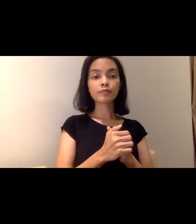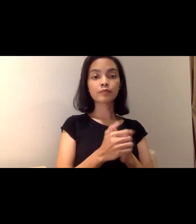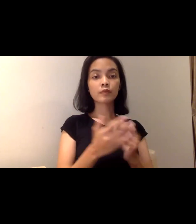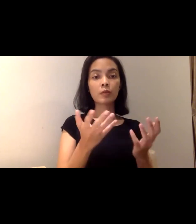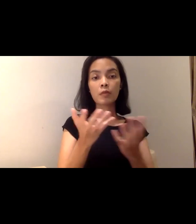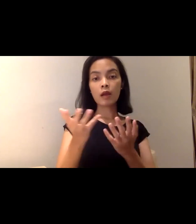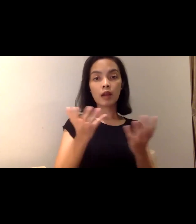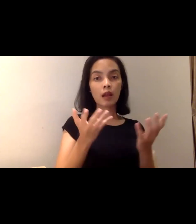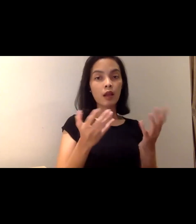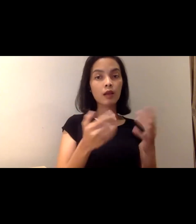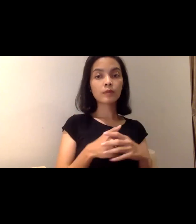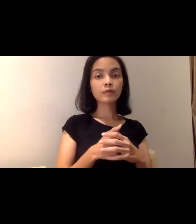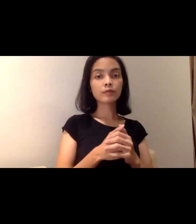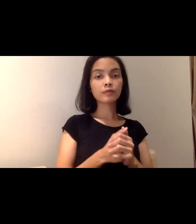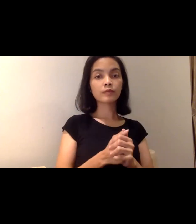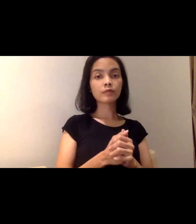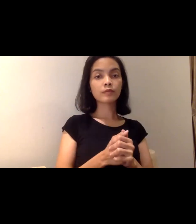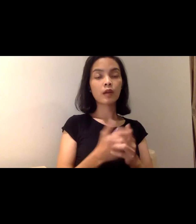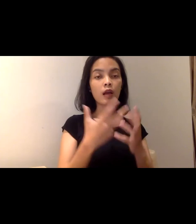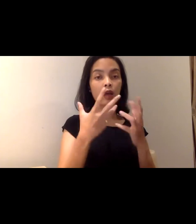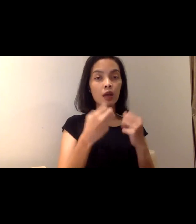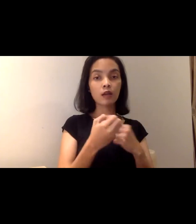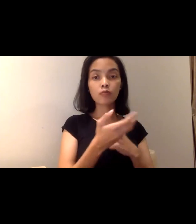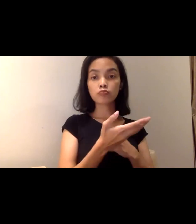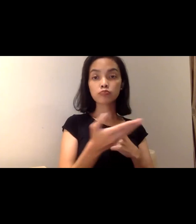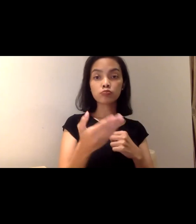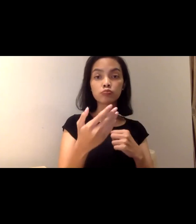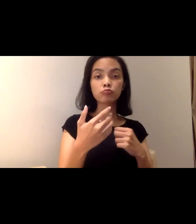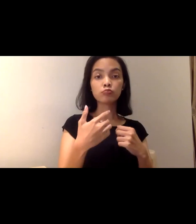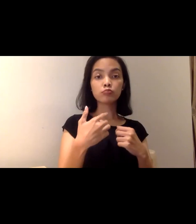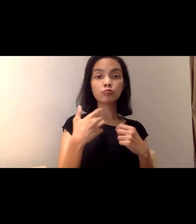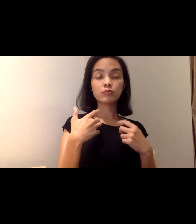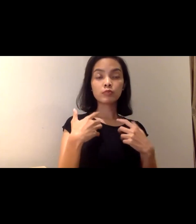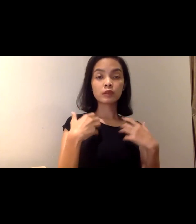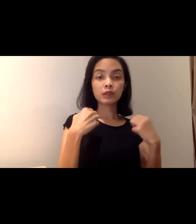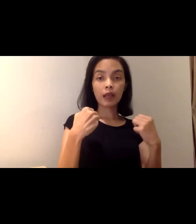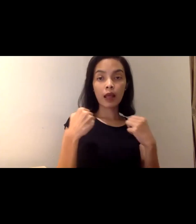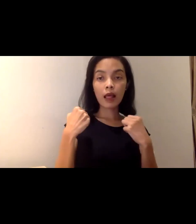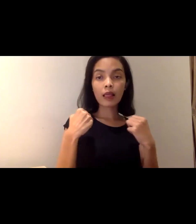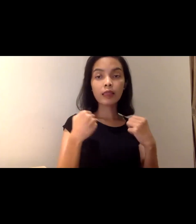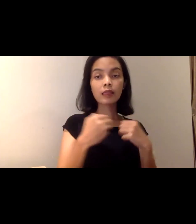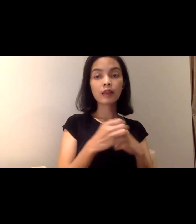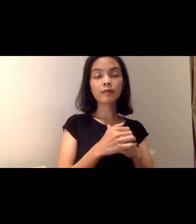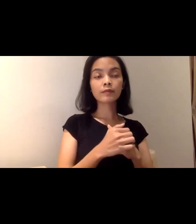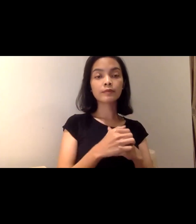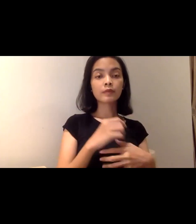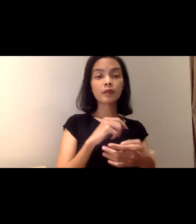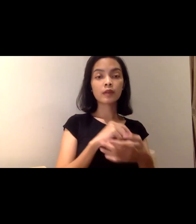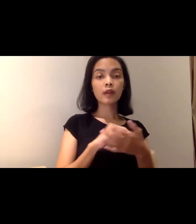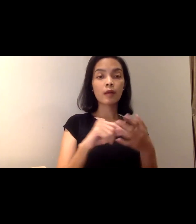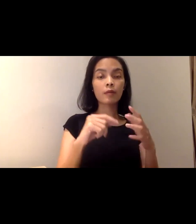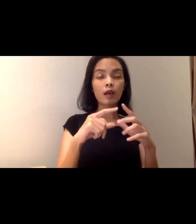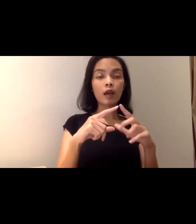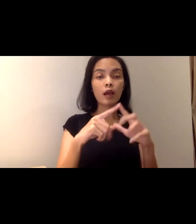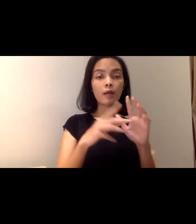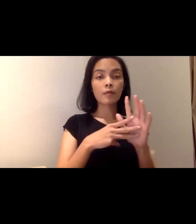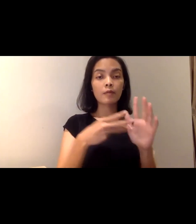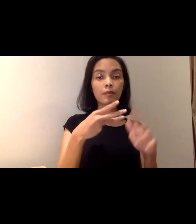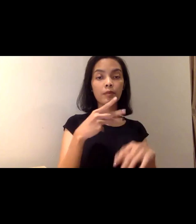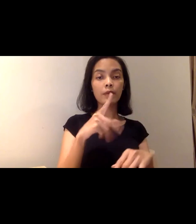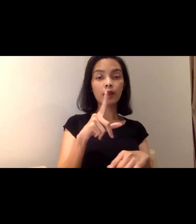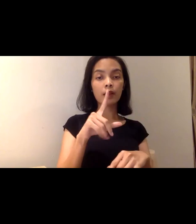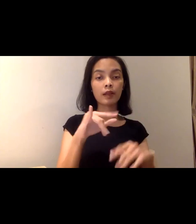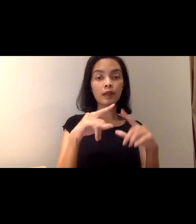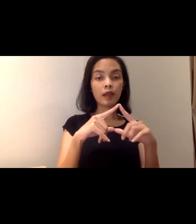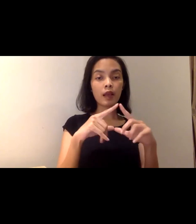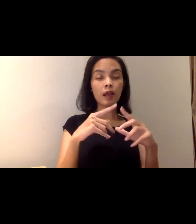all today and hope everyone is doing well. My name is Camelia and I'm from British Council in Indonesia. Thank you so much